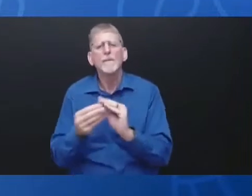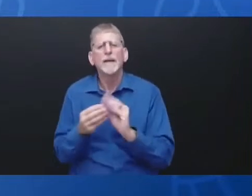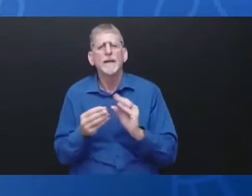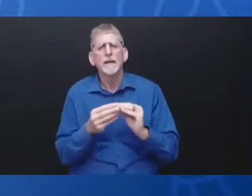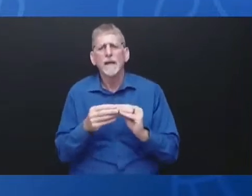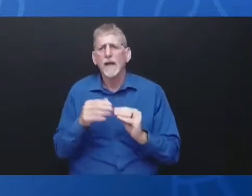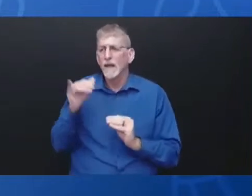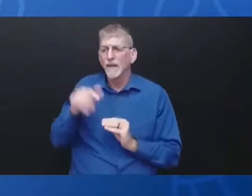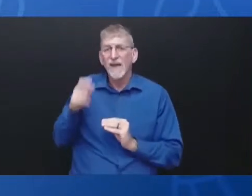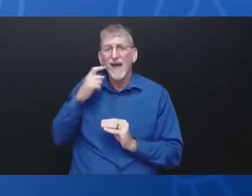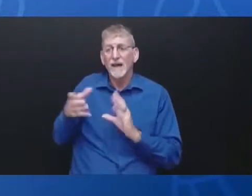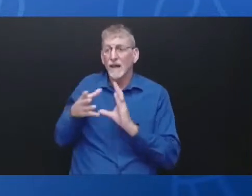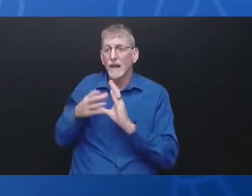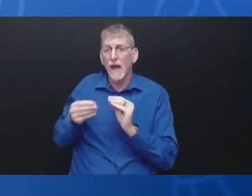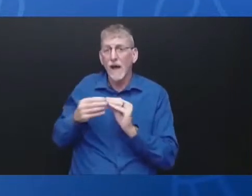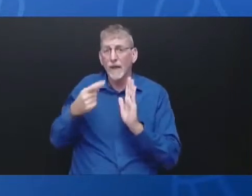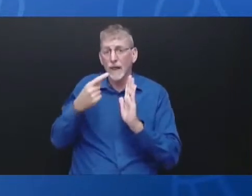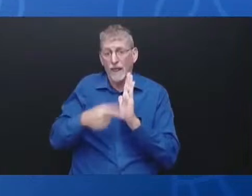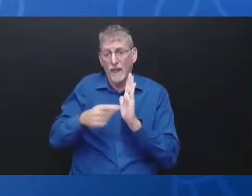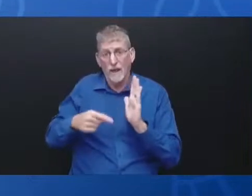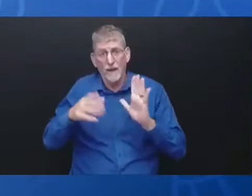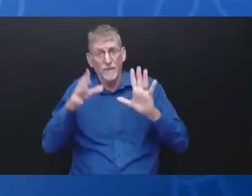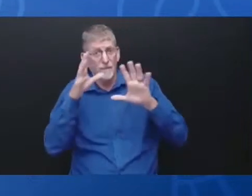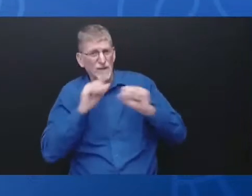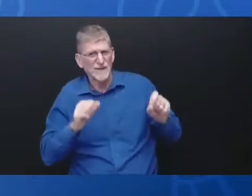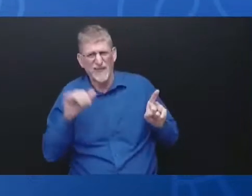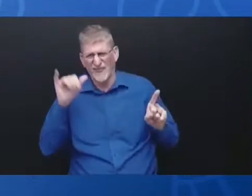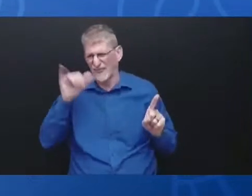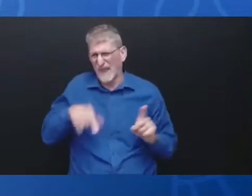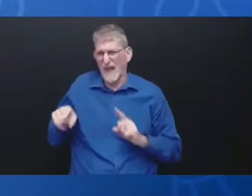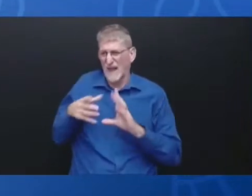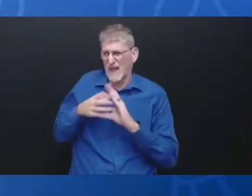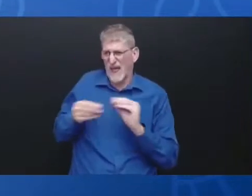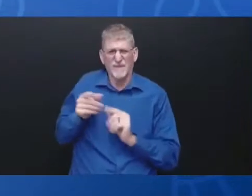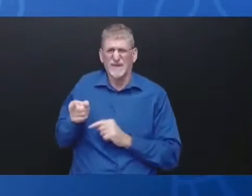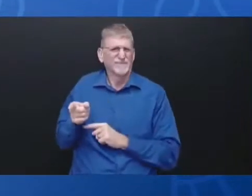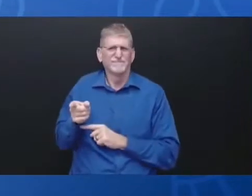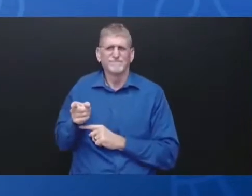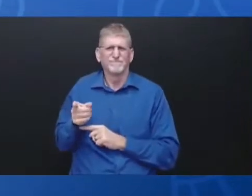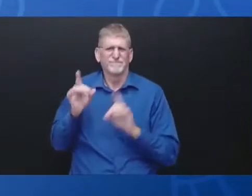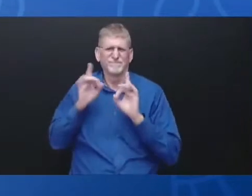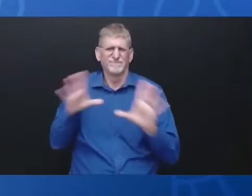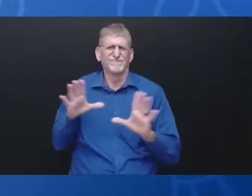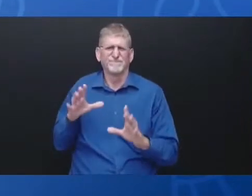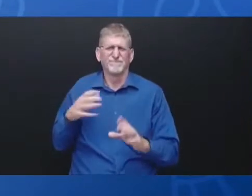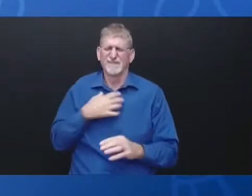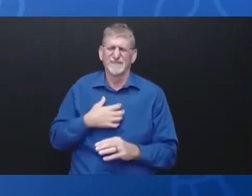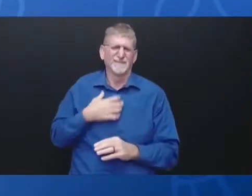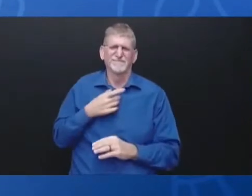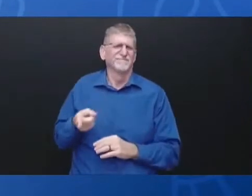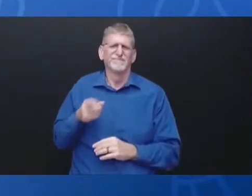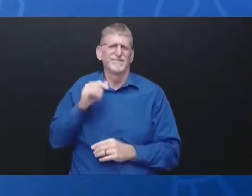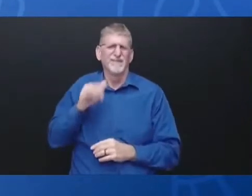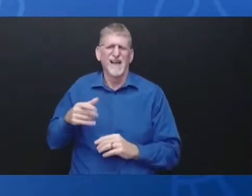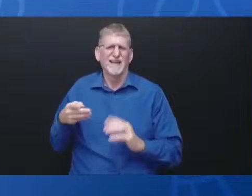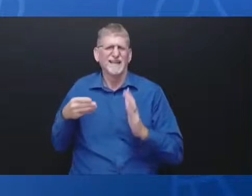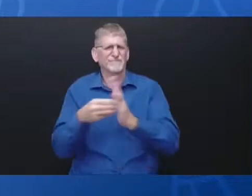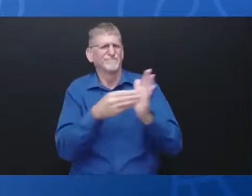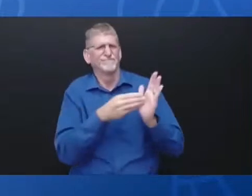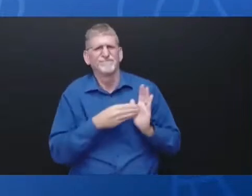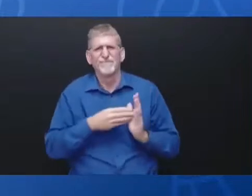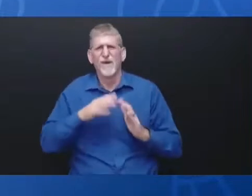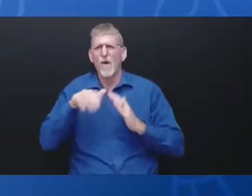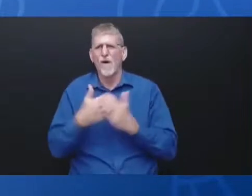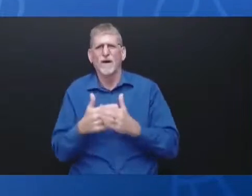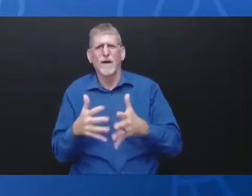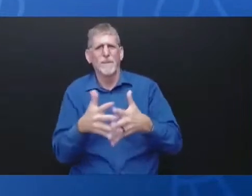They were pretty much obscene when it came to the nature of what was alleged. So that is, I think,